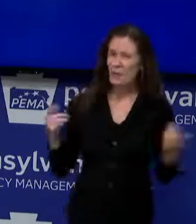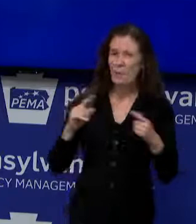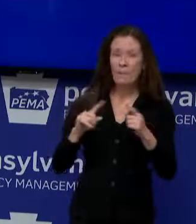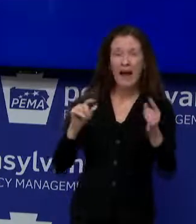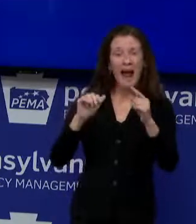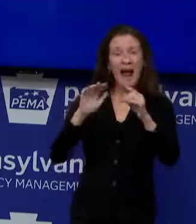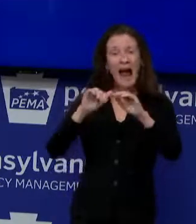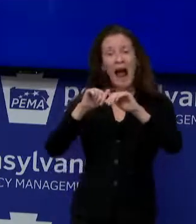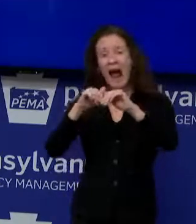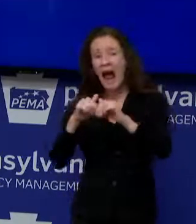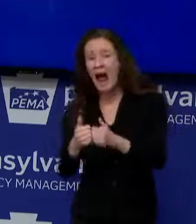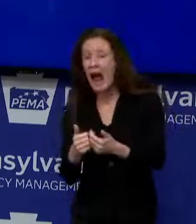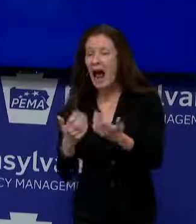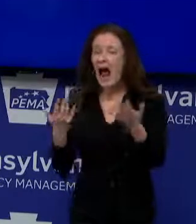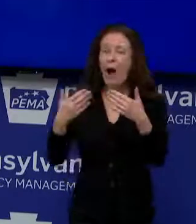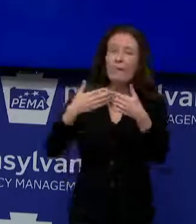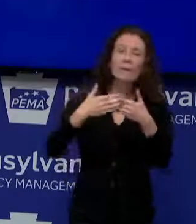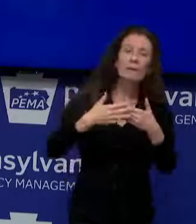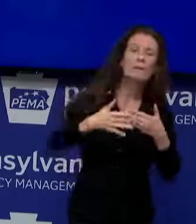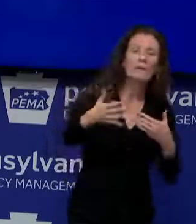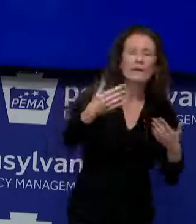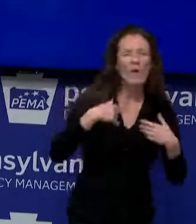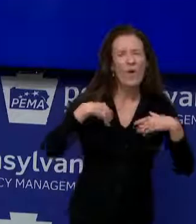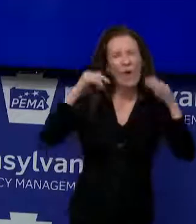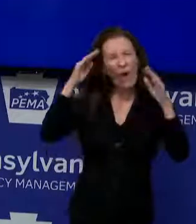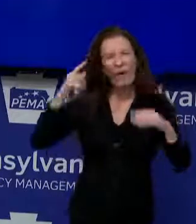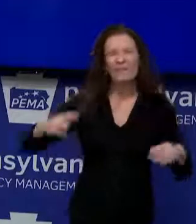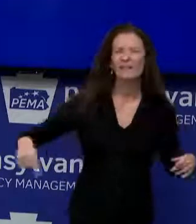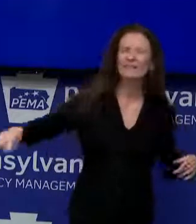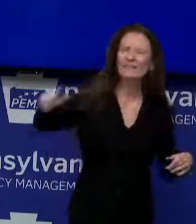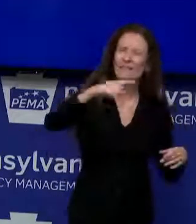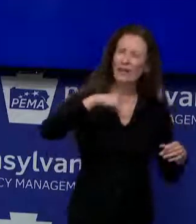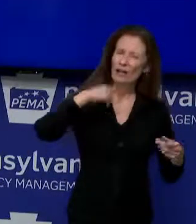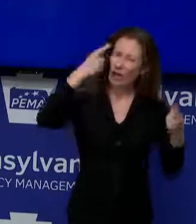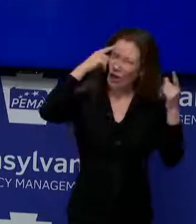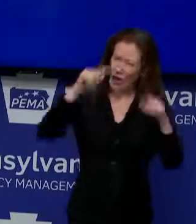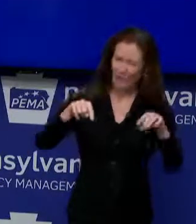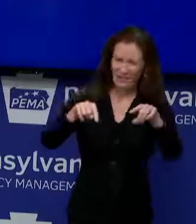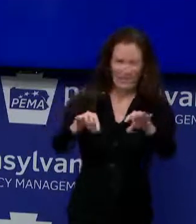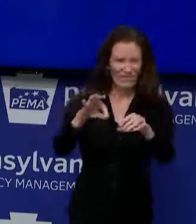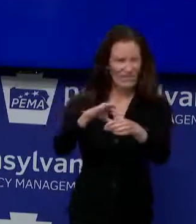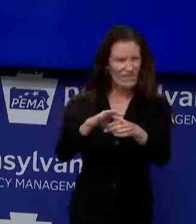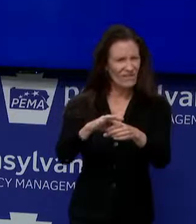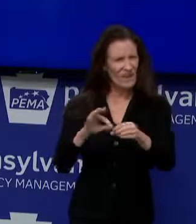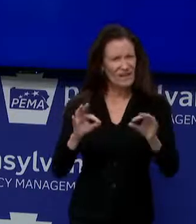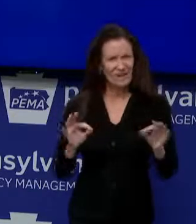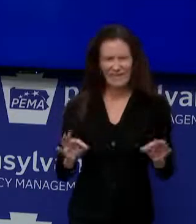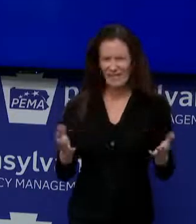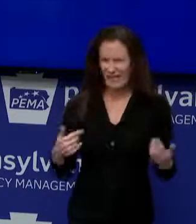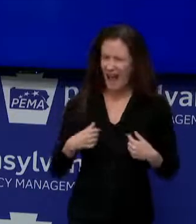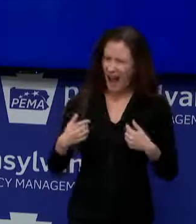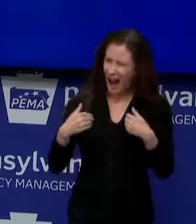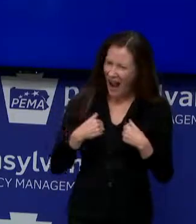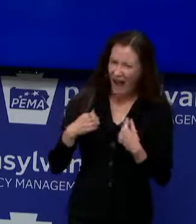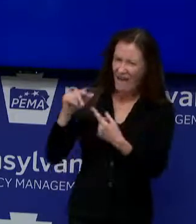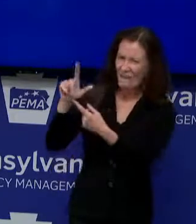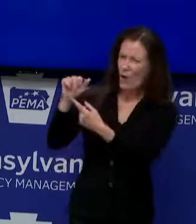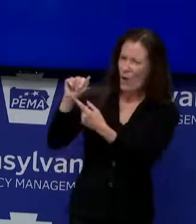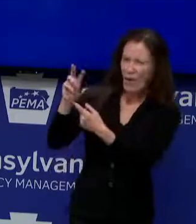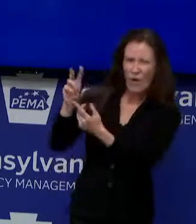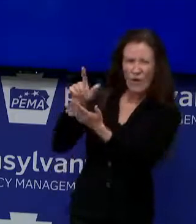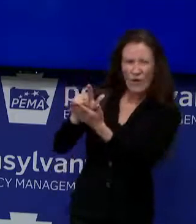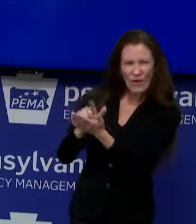would be ability to do that. But I think there's no question that having laws, and frankly, one of the federal